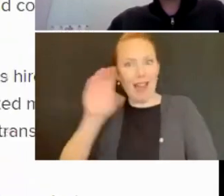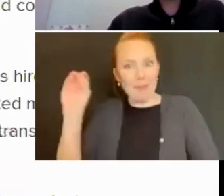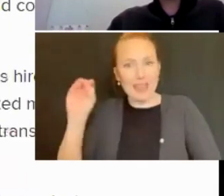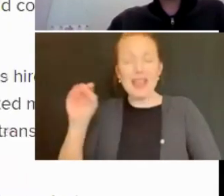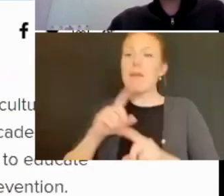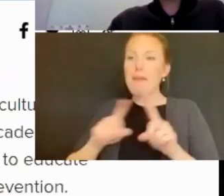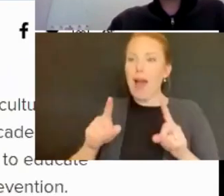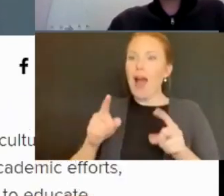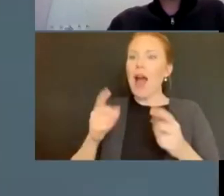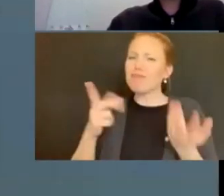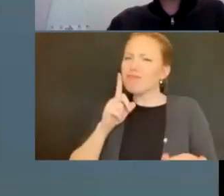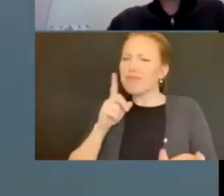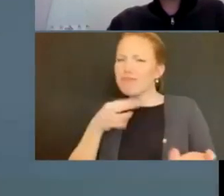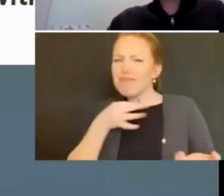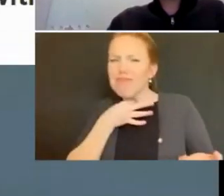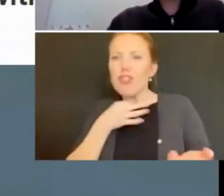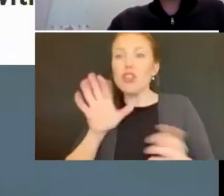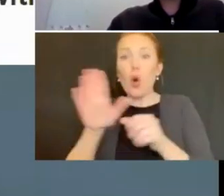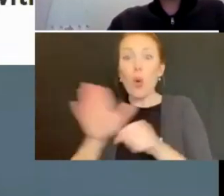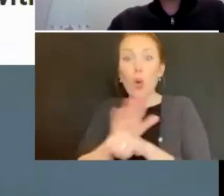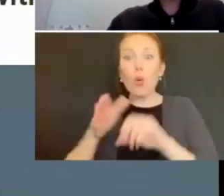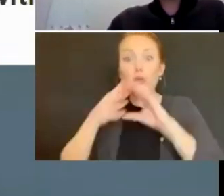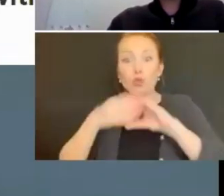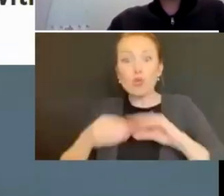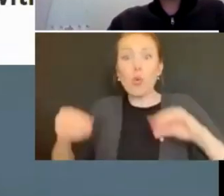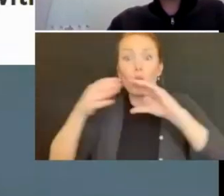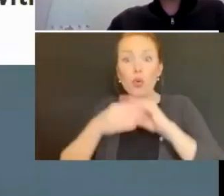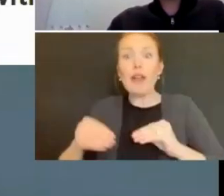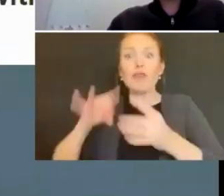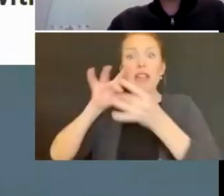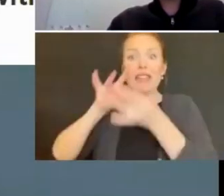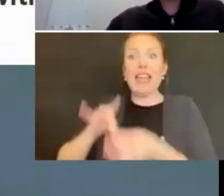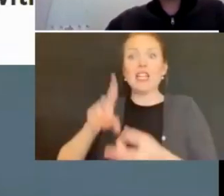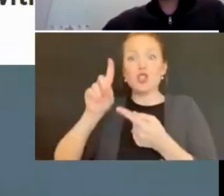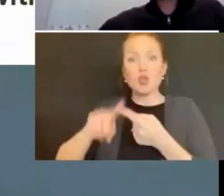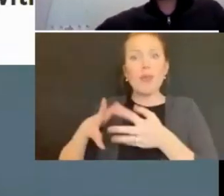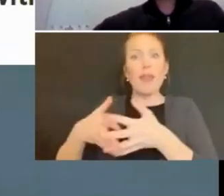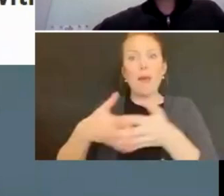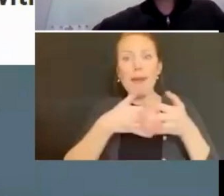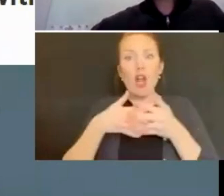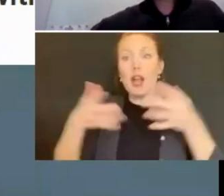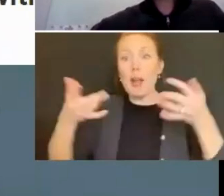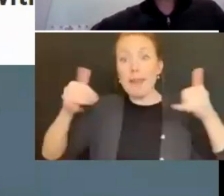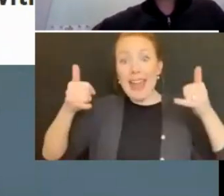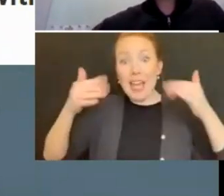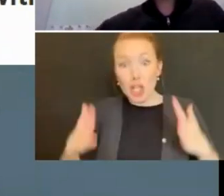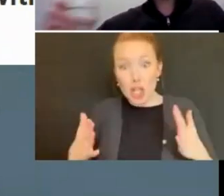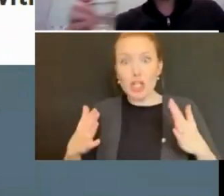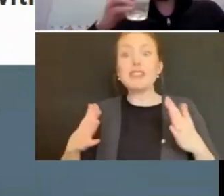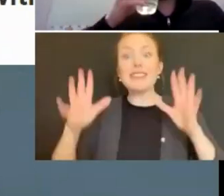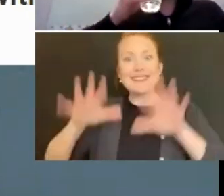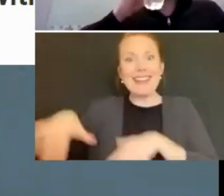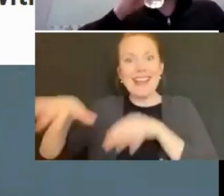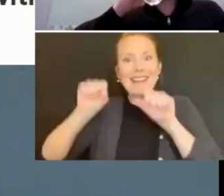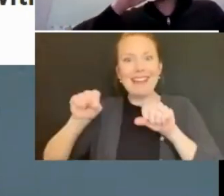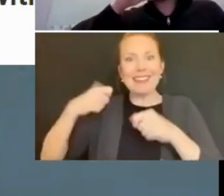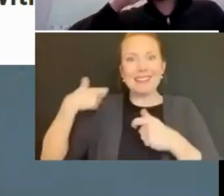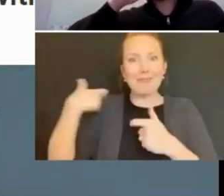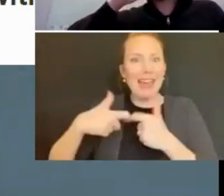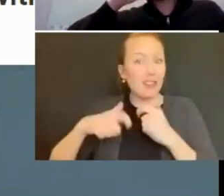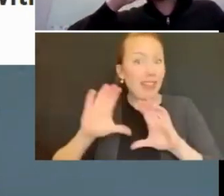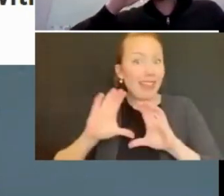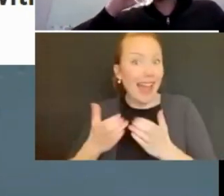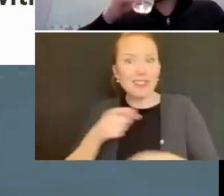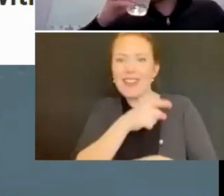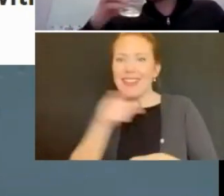me, that there's a whole story about the American players taking Spanish classes so they can